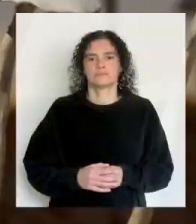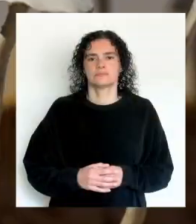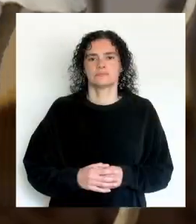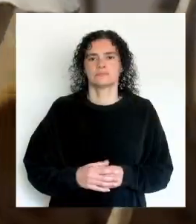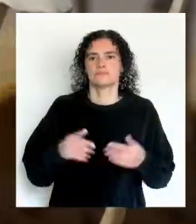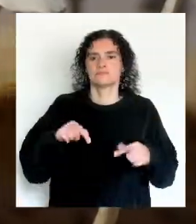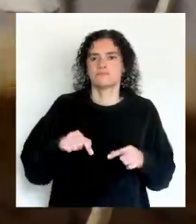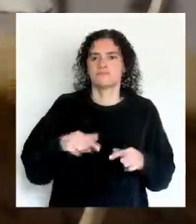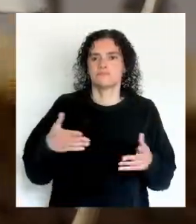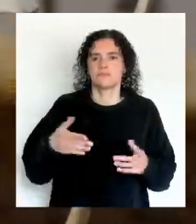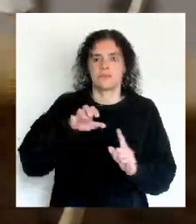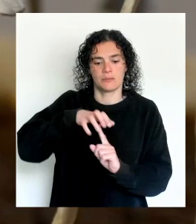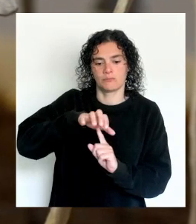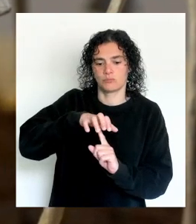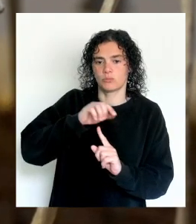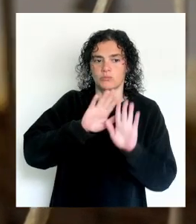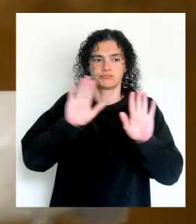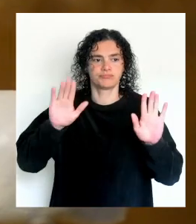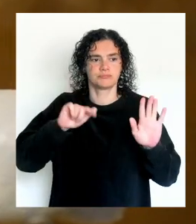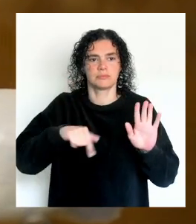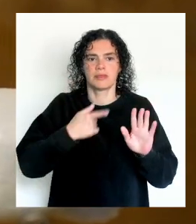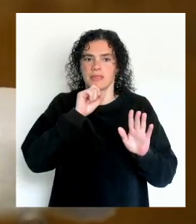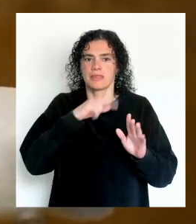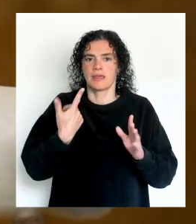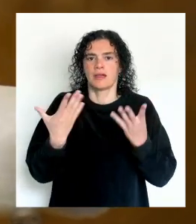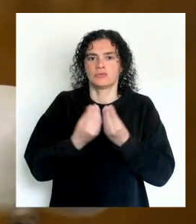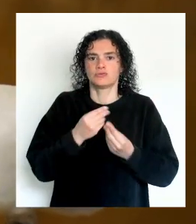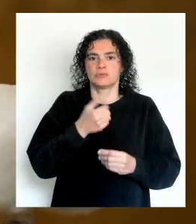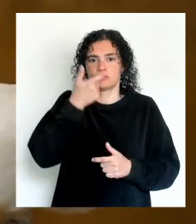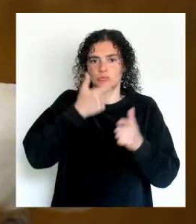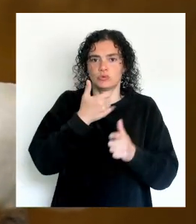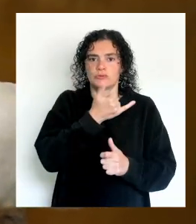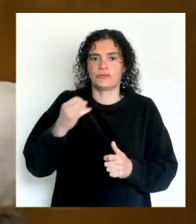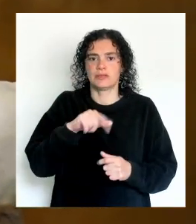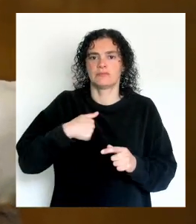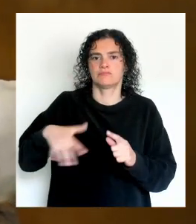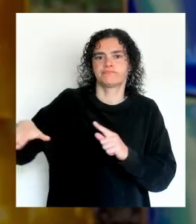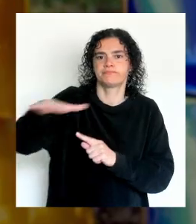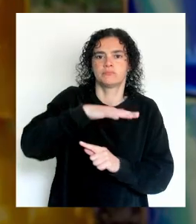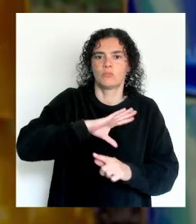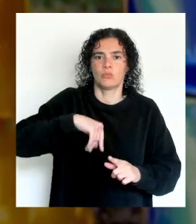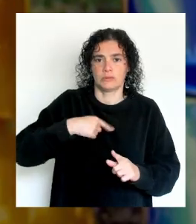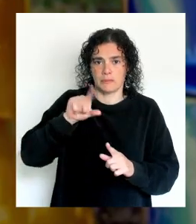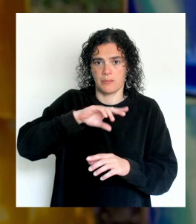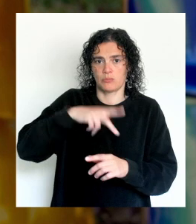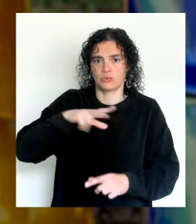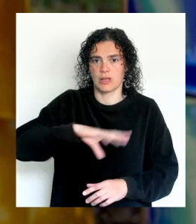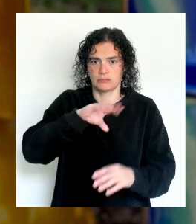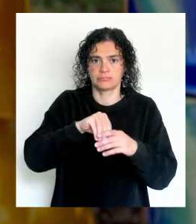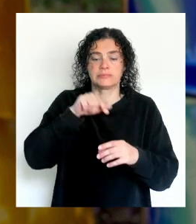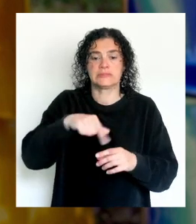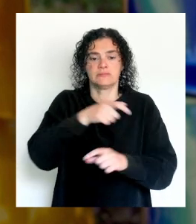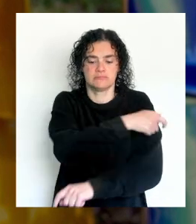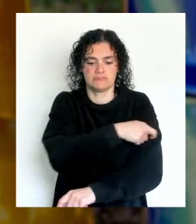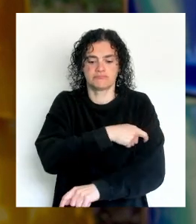The exhibition's called The Art of Mushrooms, and the aim was to bring together 20 artists from around the world, including Portugal, that represent the